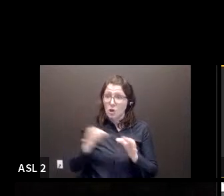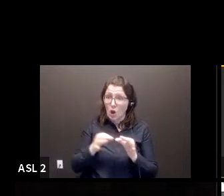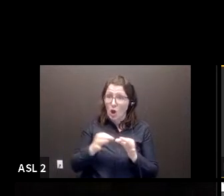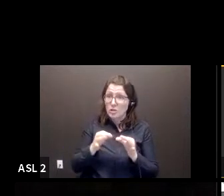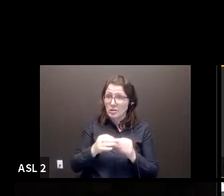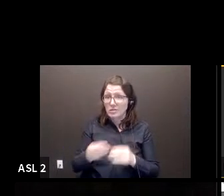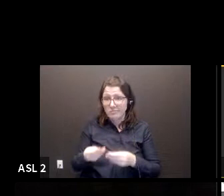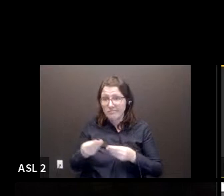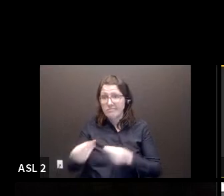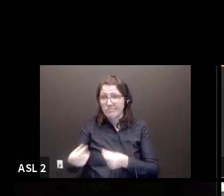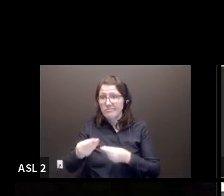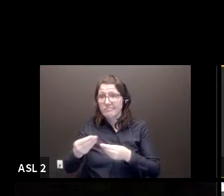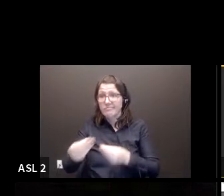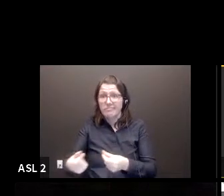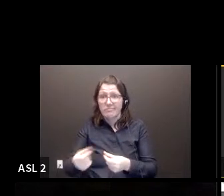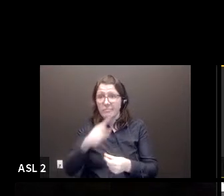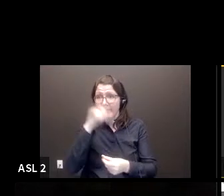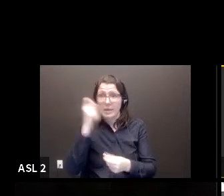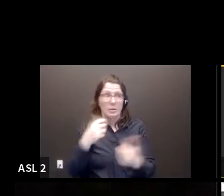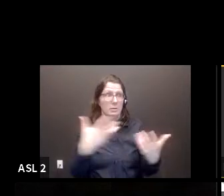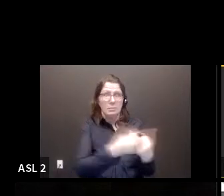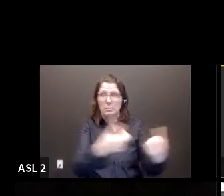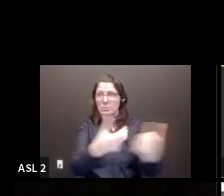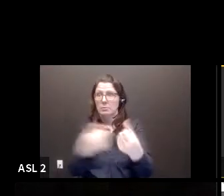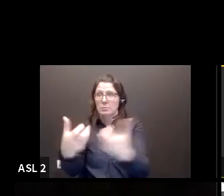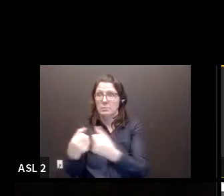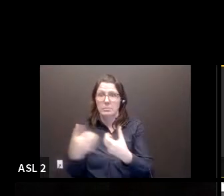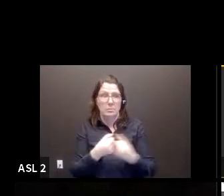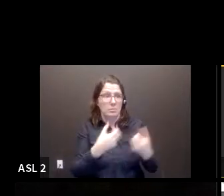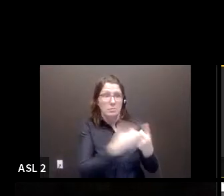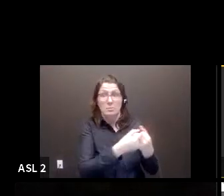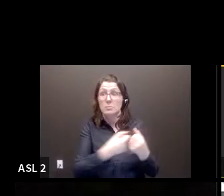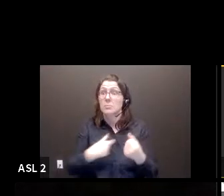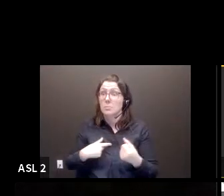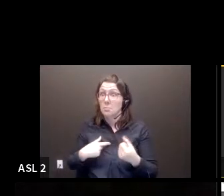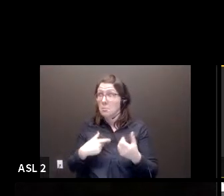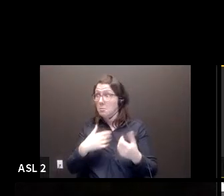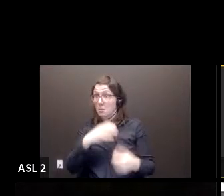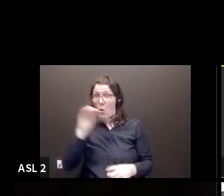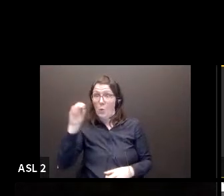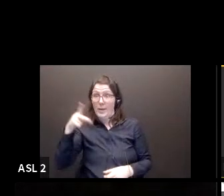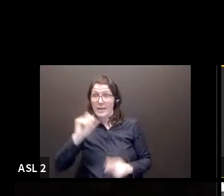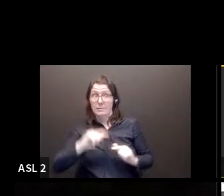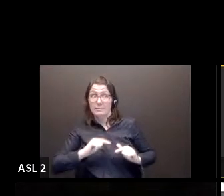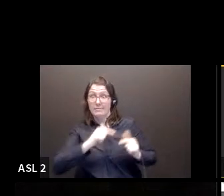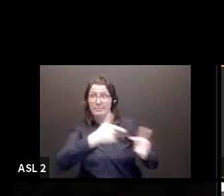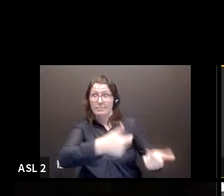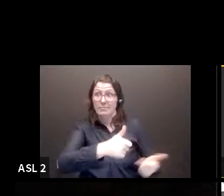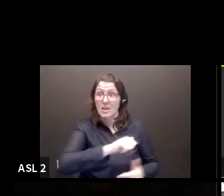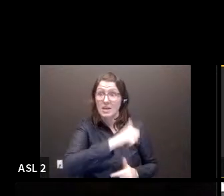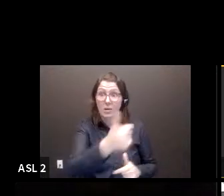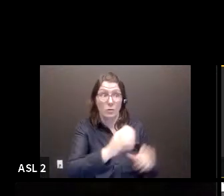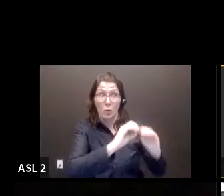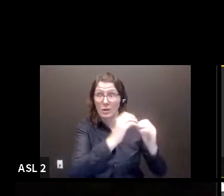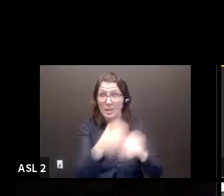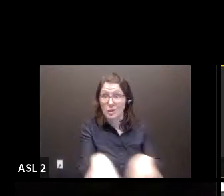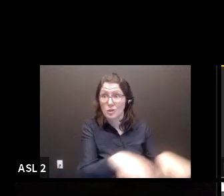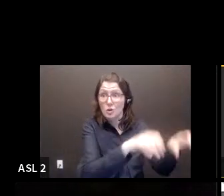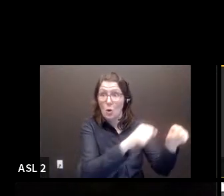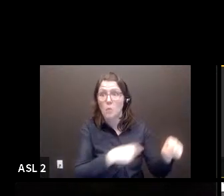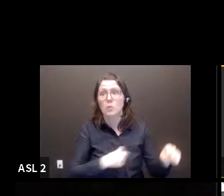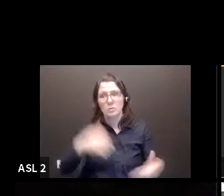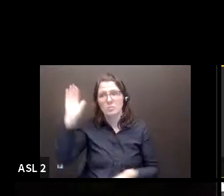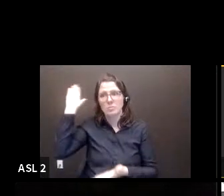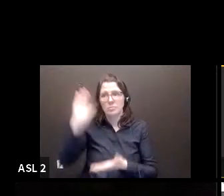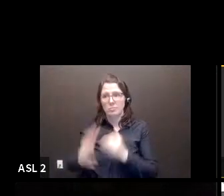um so outsourcing would would reduce a line of revenue on the sale of collision reports because that money would go